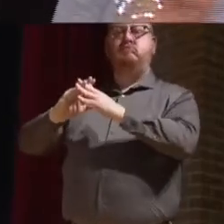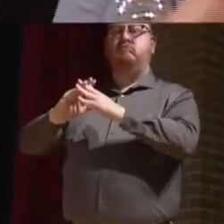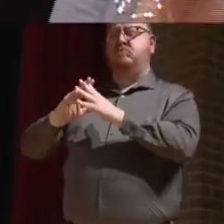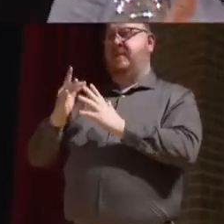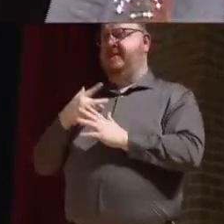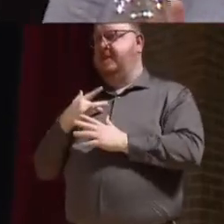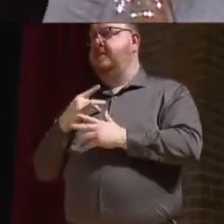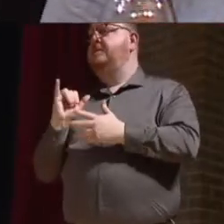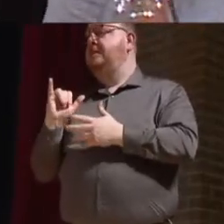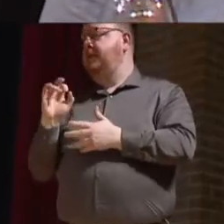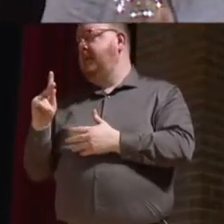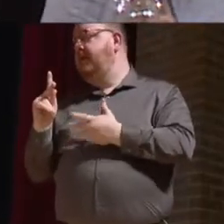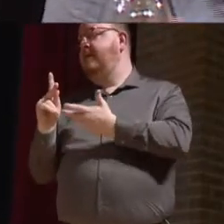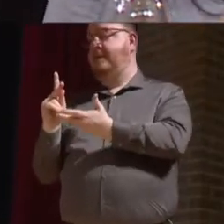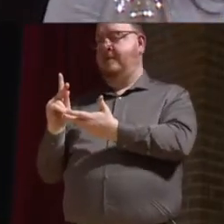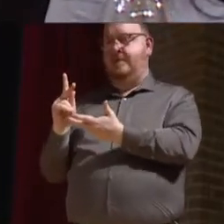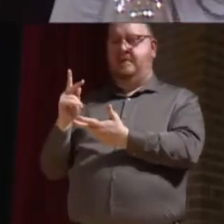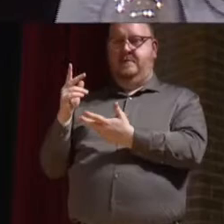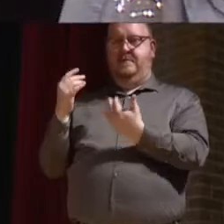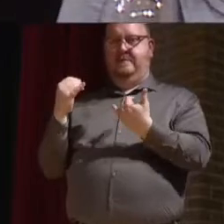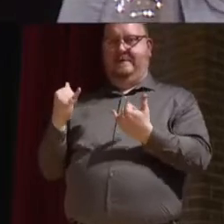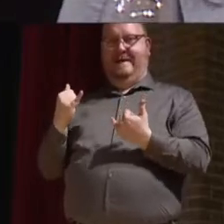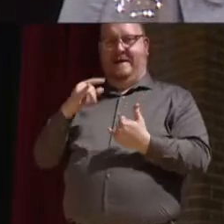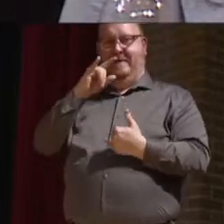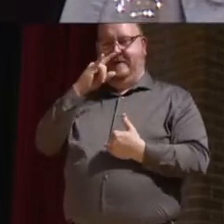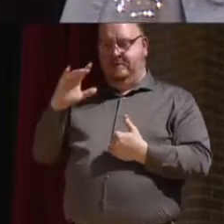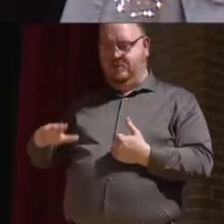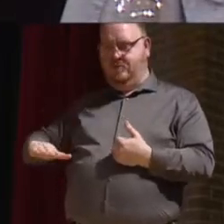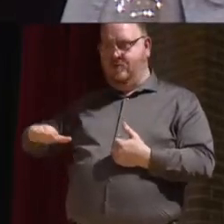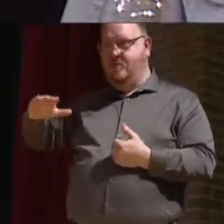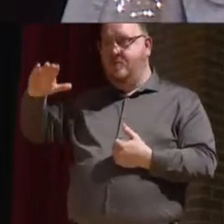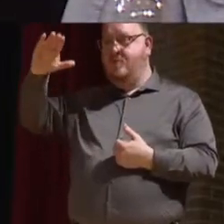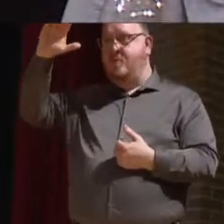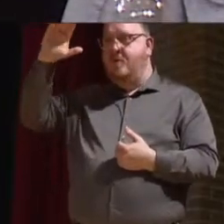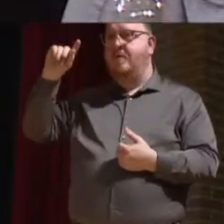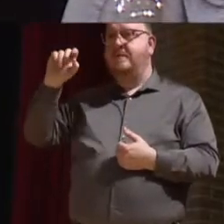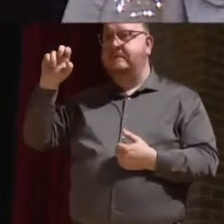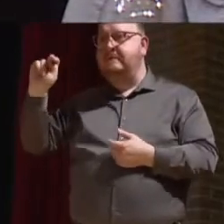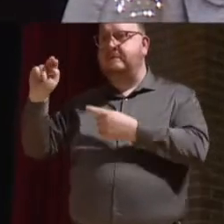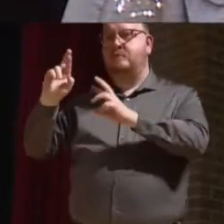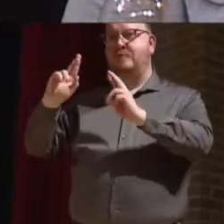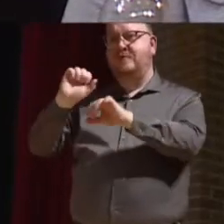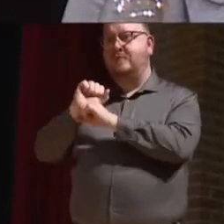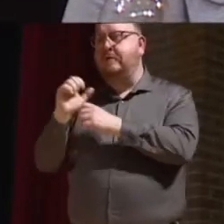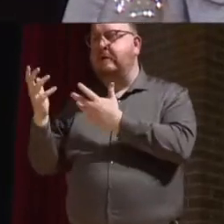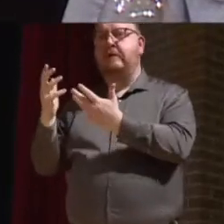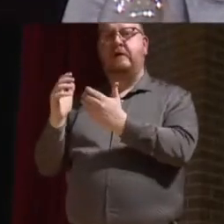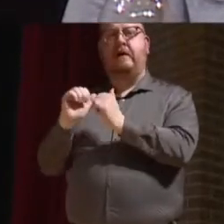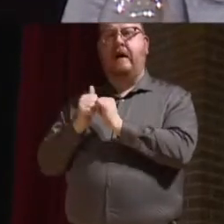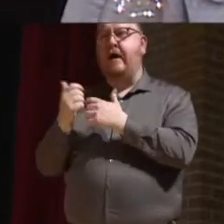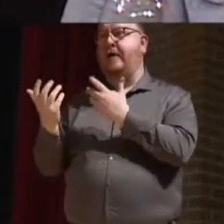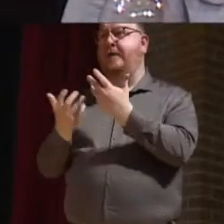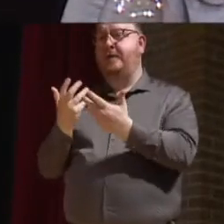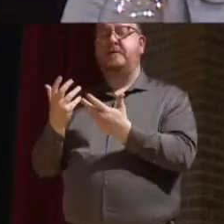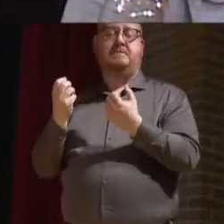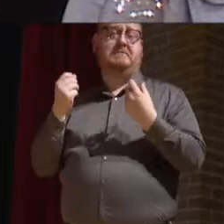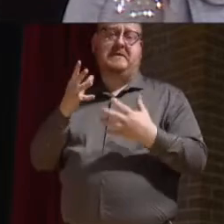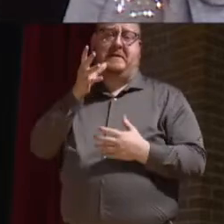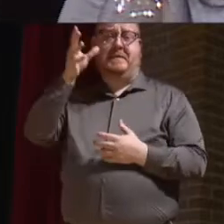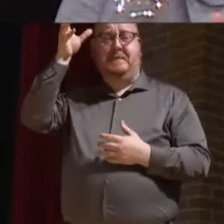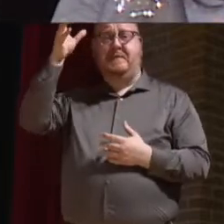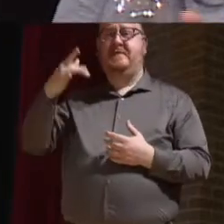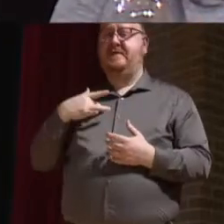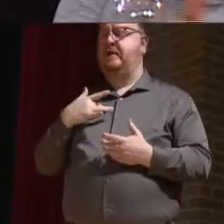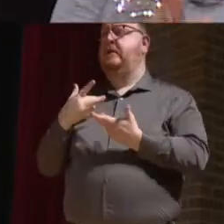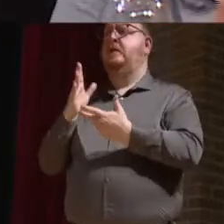grateful for our kids to be at the age they are now, because back then there were not as many resources, and so parents were really feeling scared and alone. And